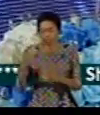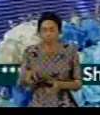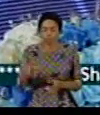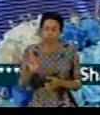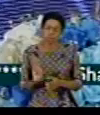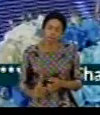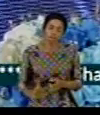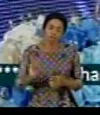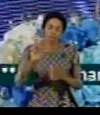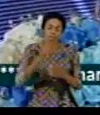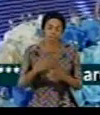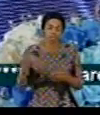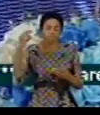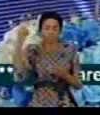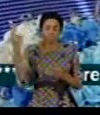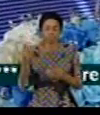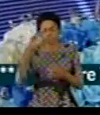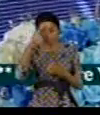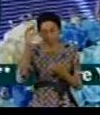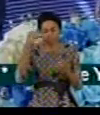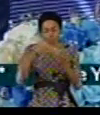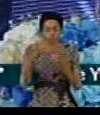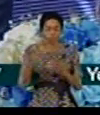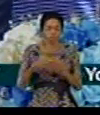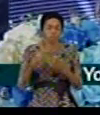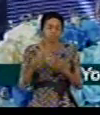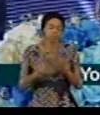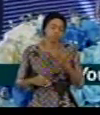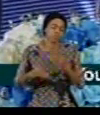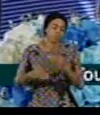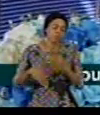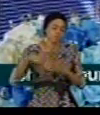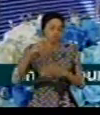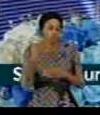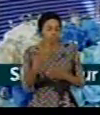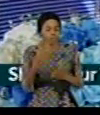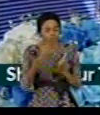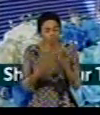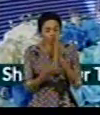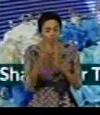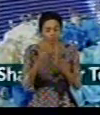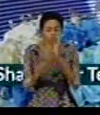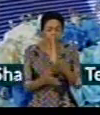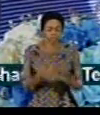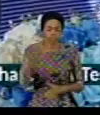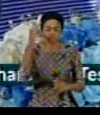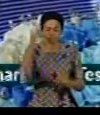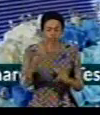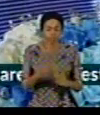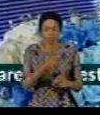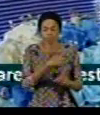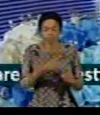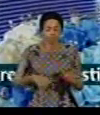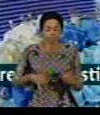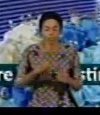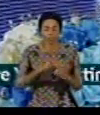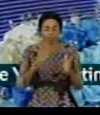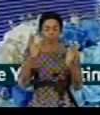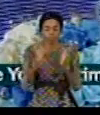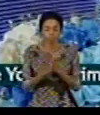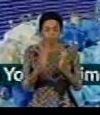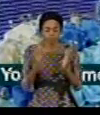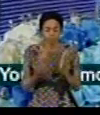more during this program and all the other subsequent one. All that you have healed, you have saved. Lord, all our experiences will